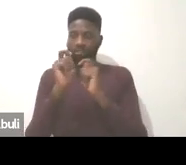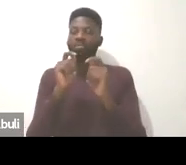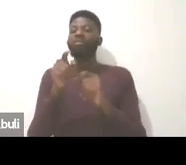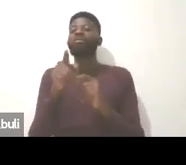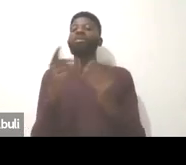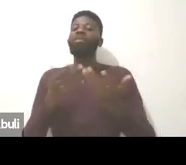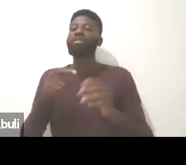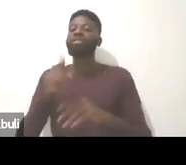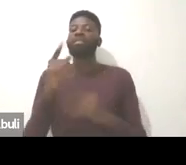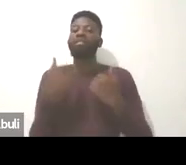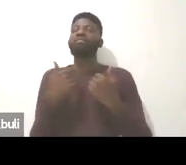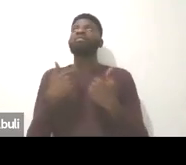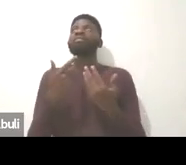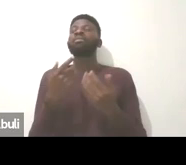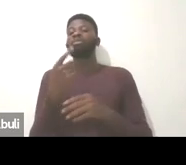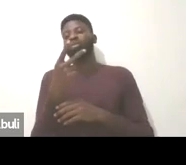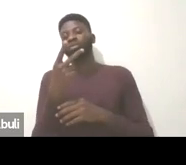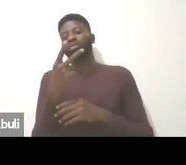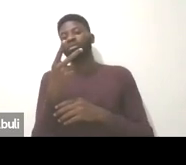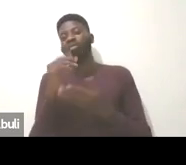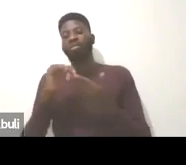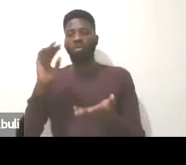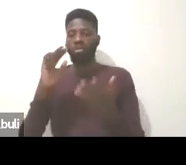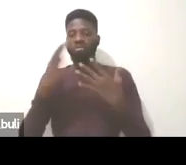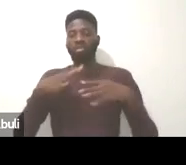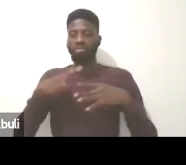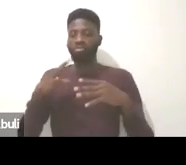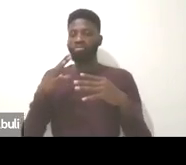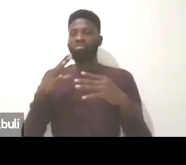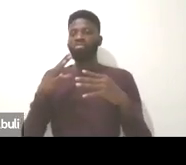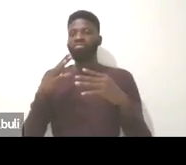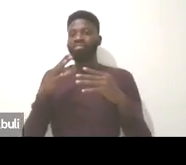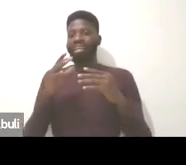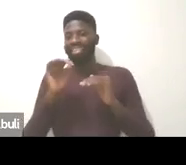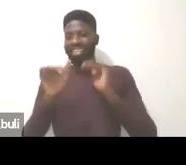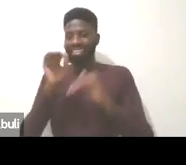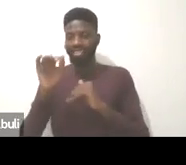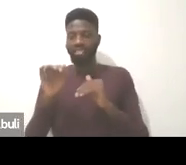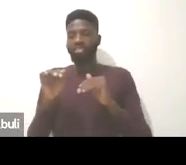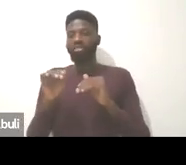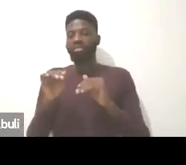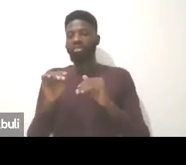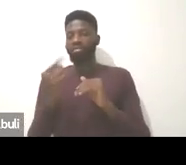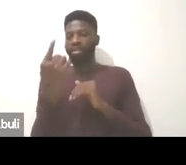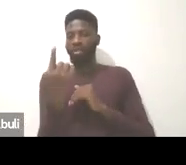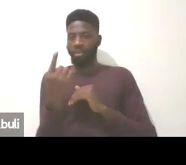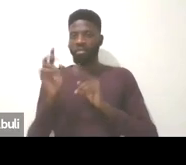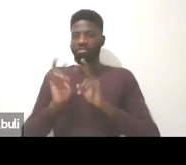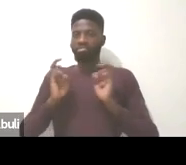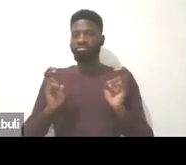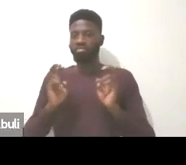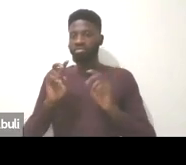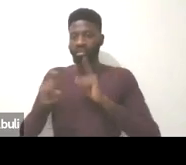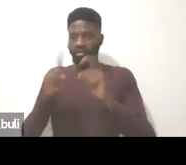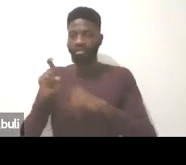have two or more interviewers sitting in the same interview. Most probably, sometimes when you're having